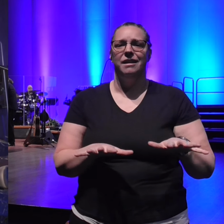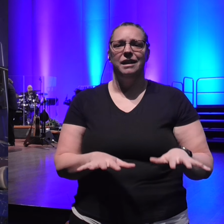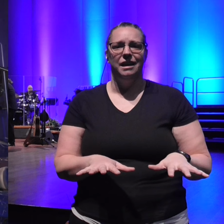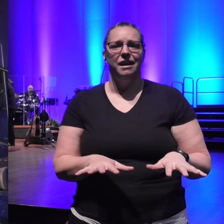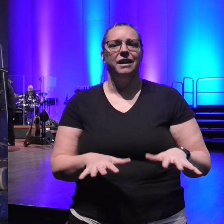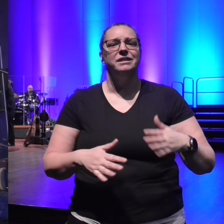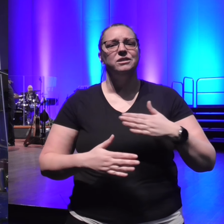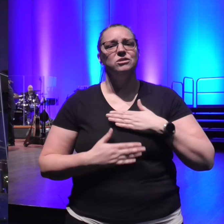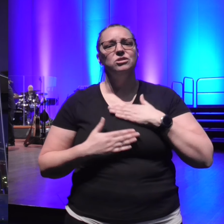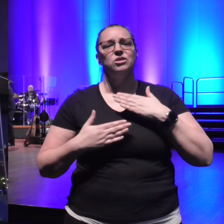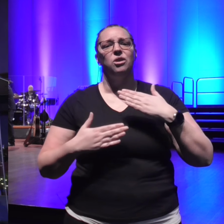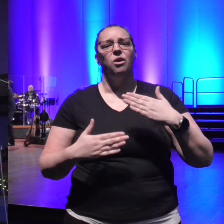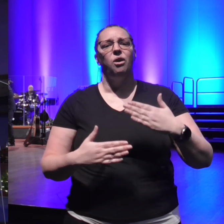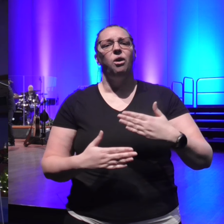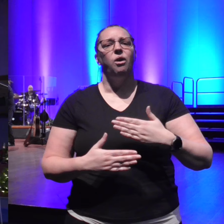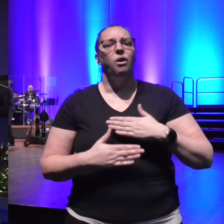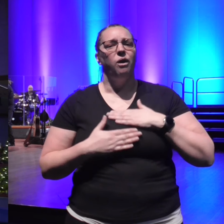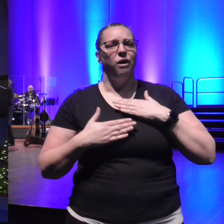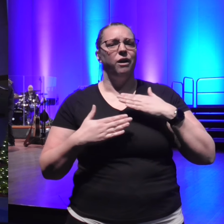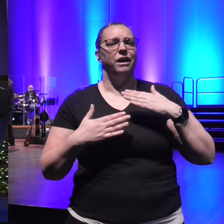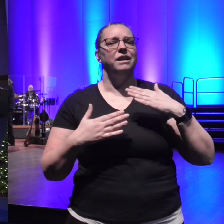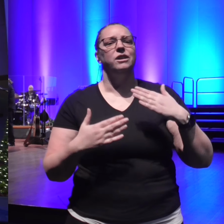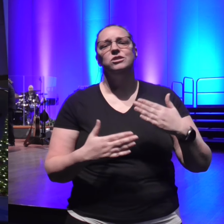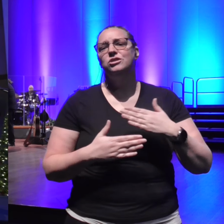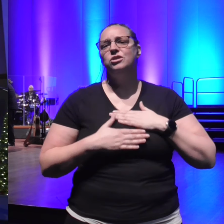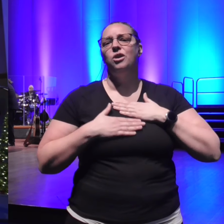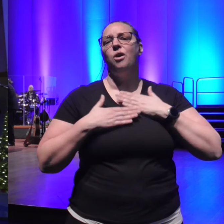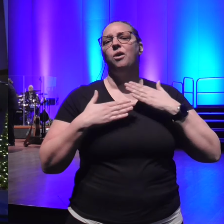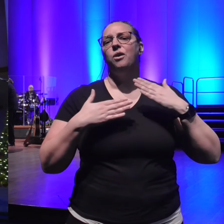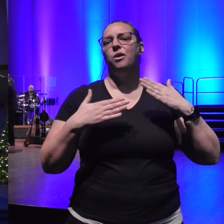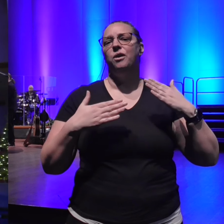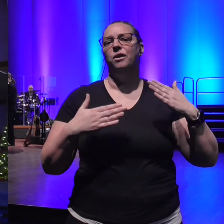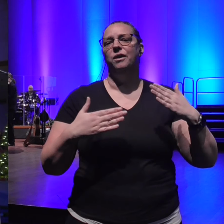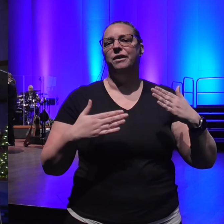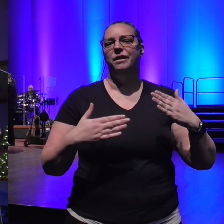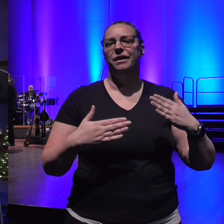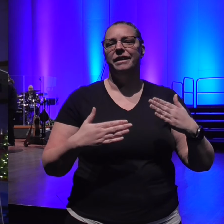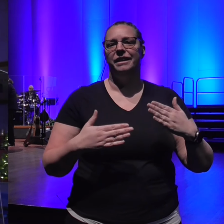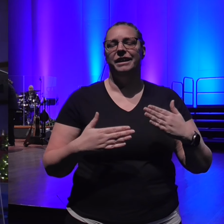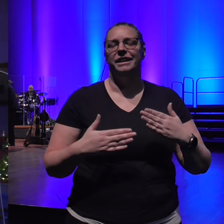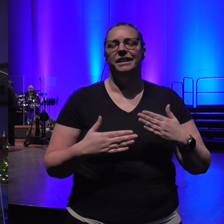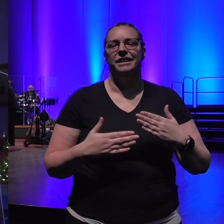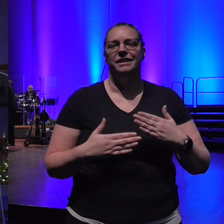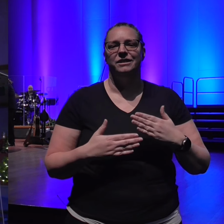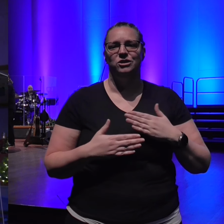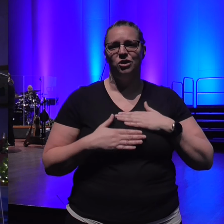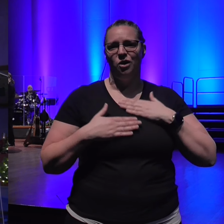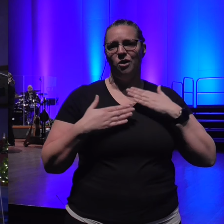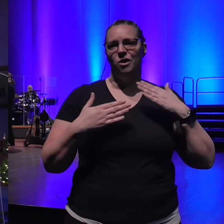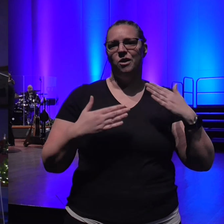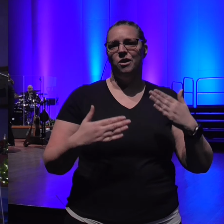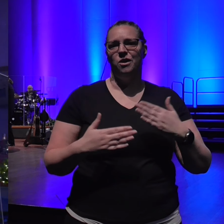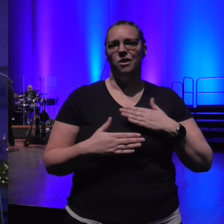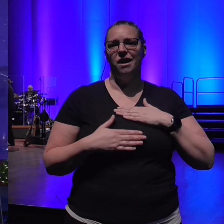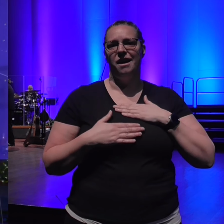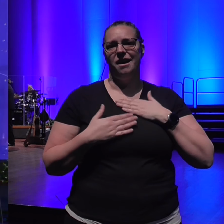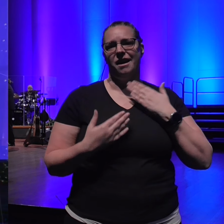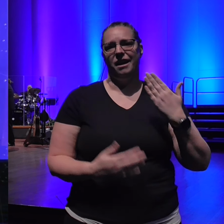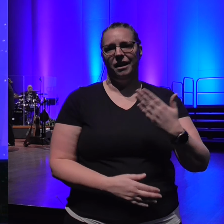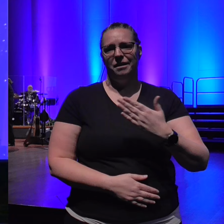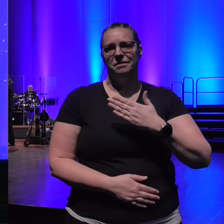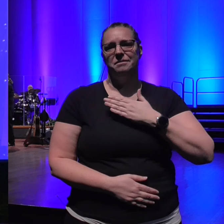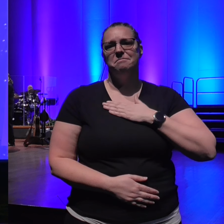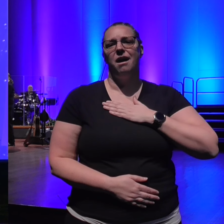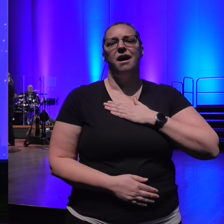it is joy, it is joy, it is joy, it is joy to